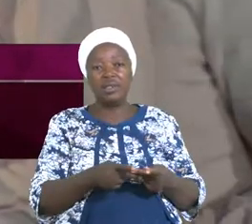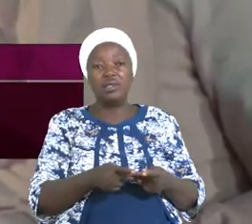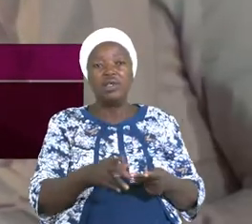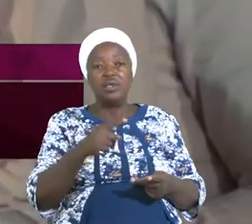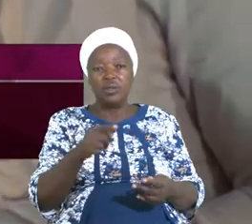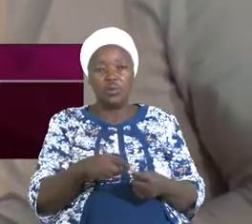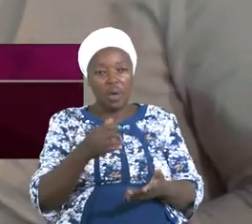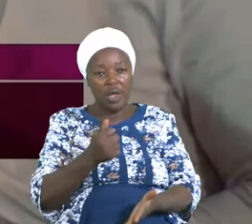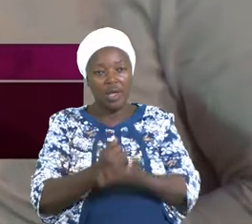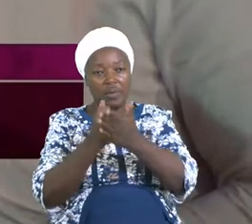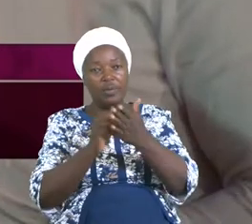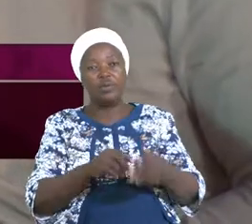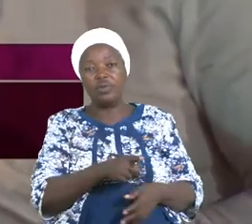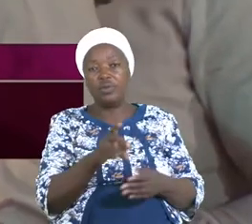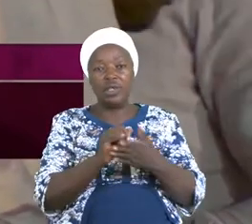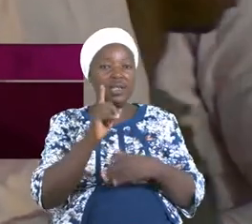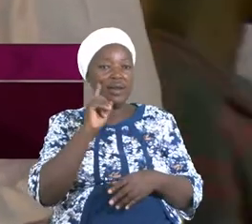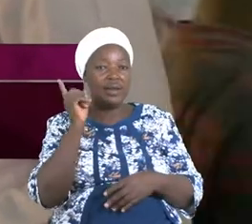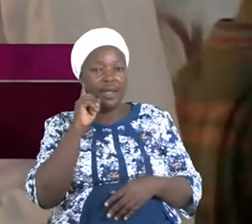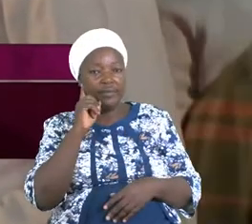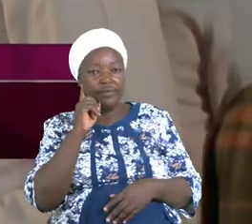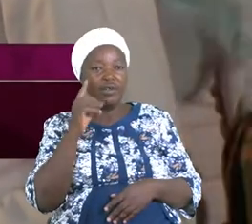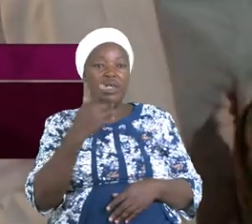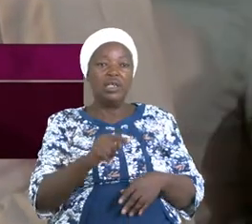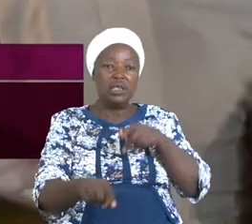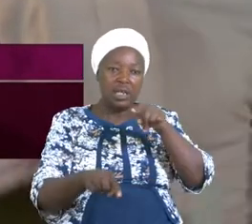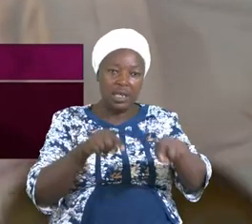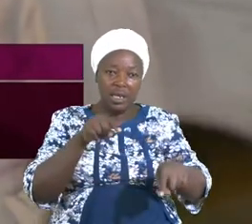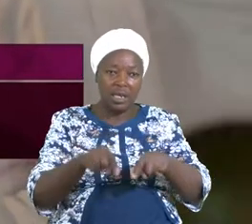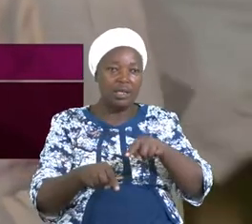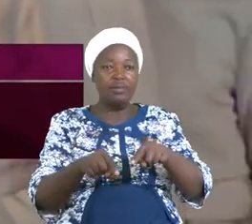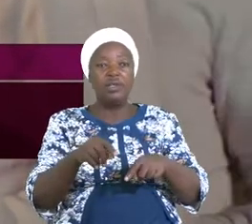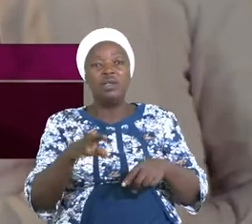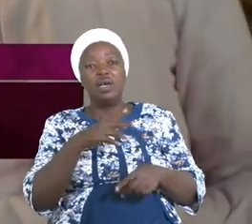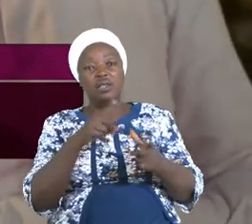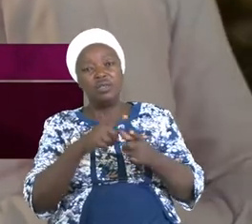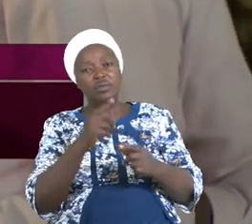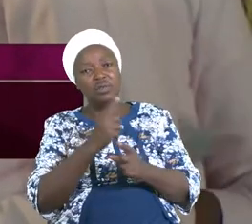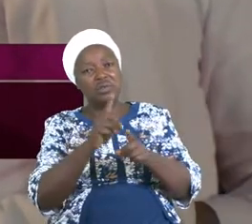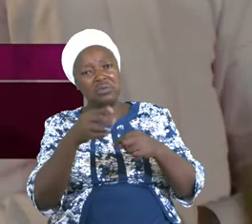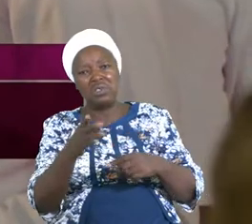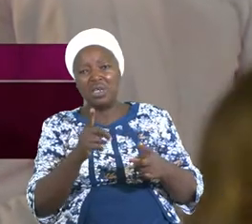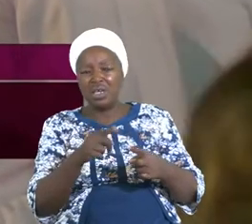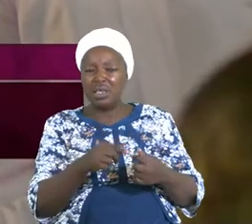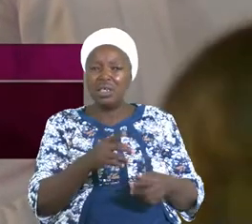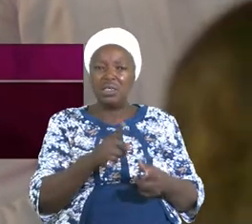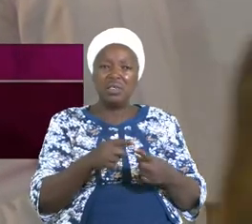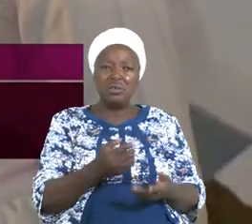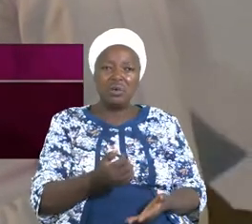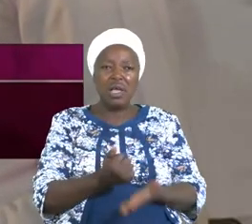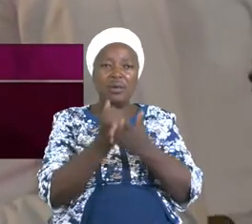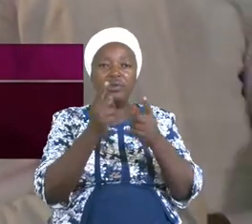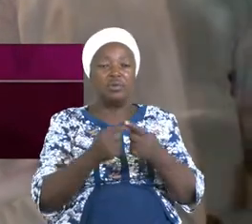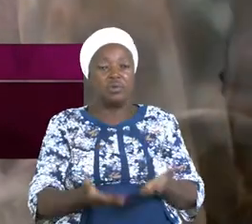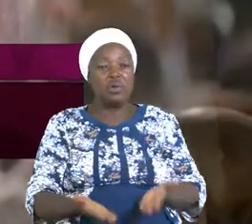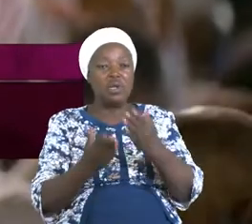lame, you just hold them. As you try to raise them on the power of God, will